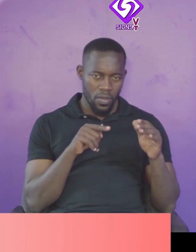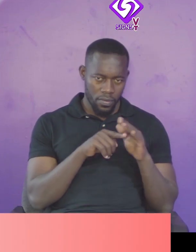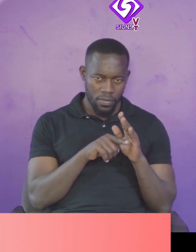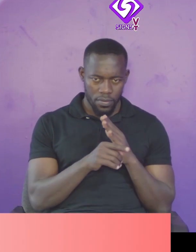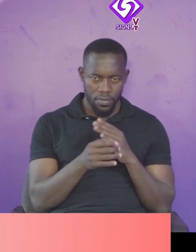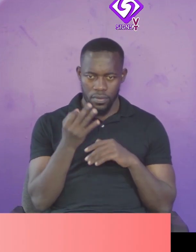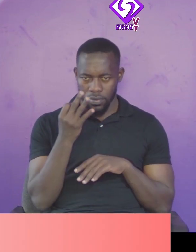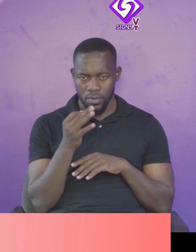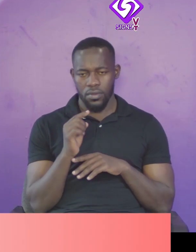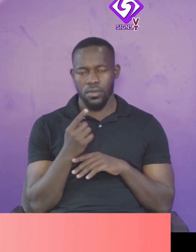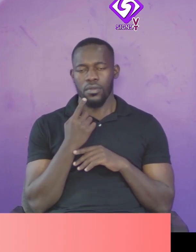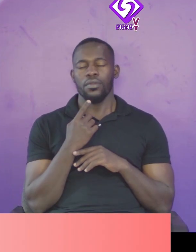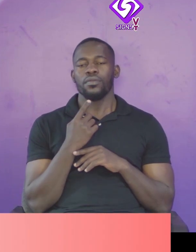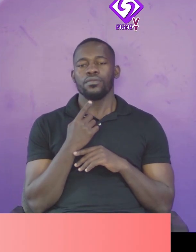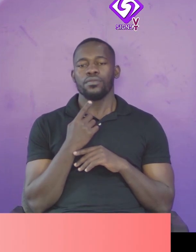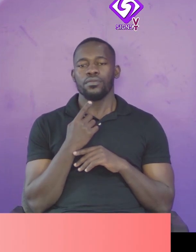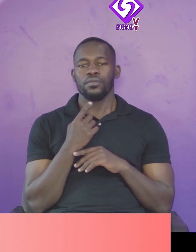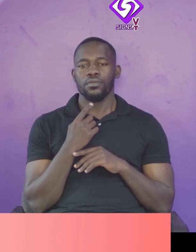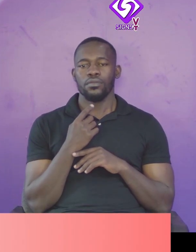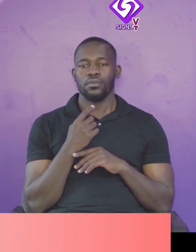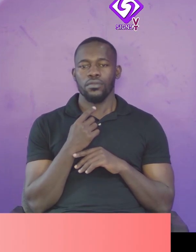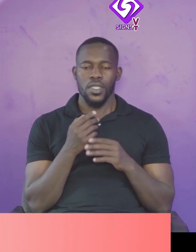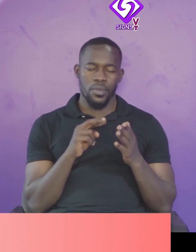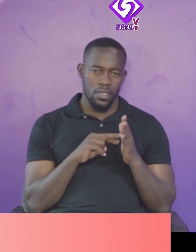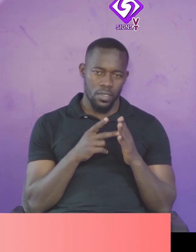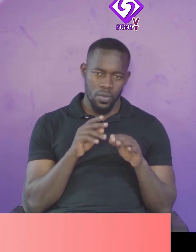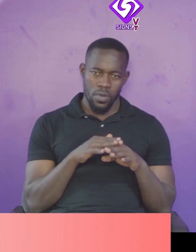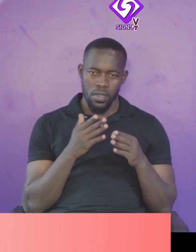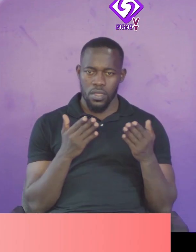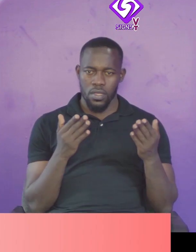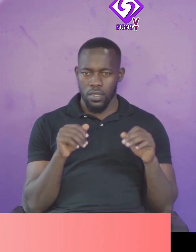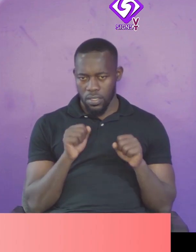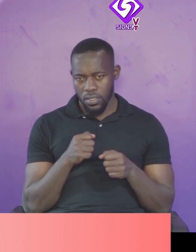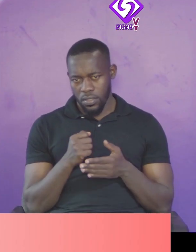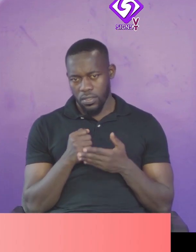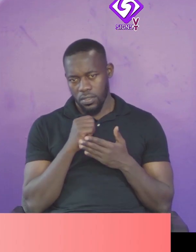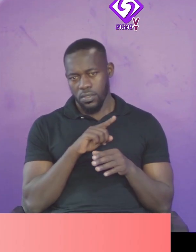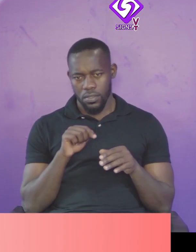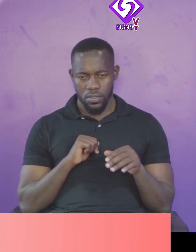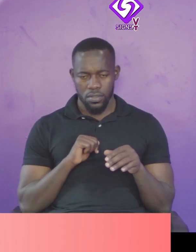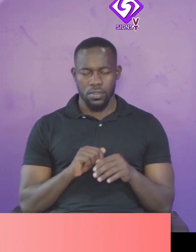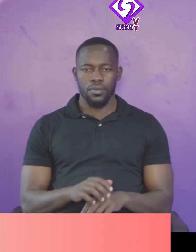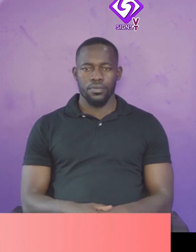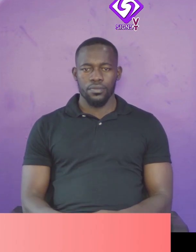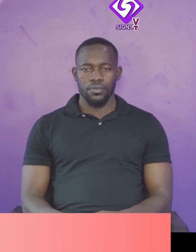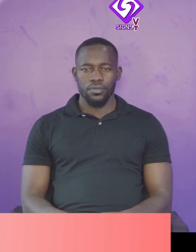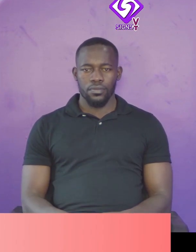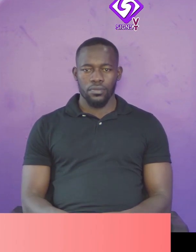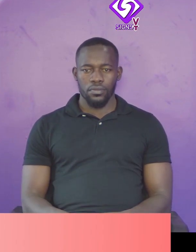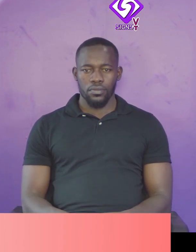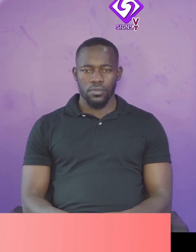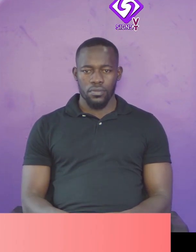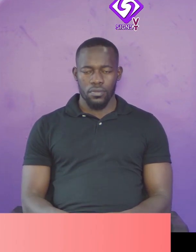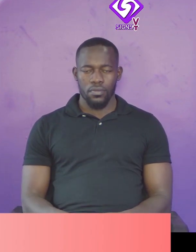good thing that they come back early and we make sure that they are in a good position to compete. So that is